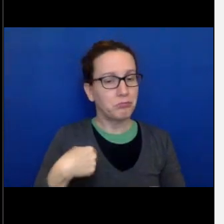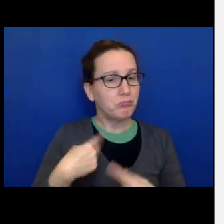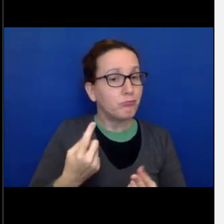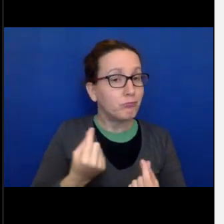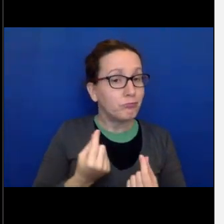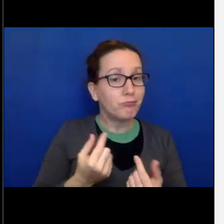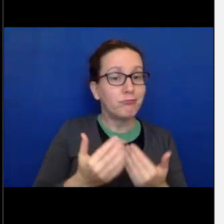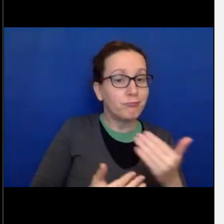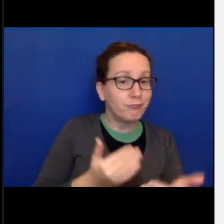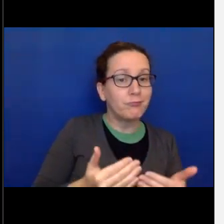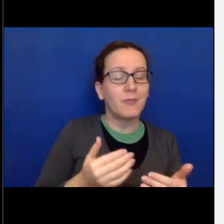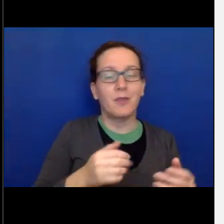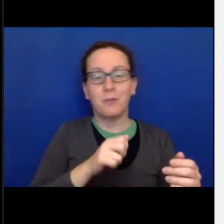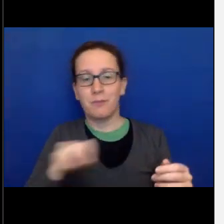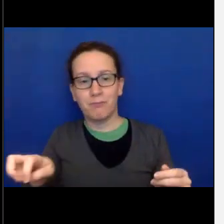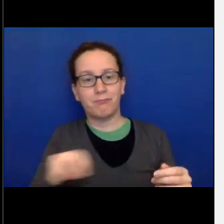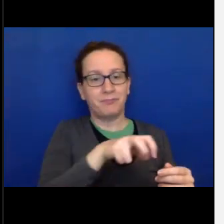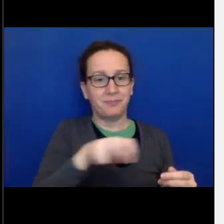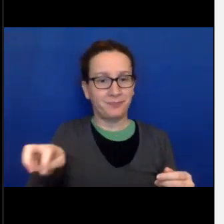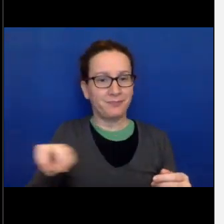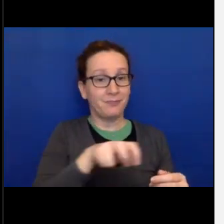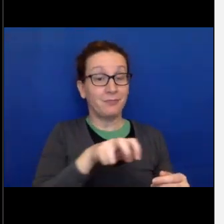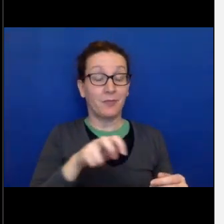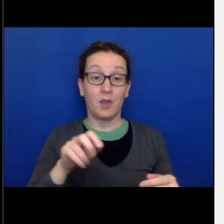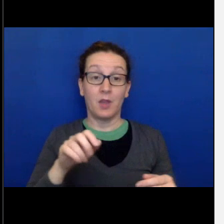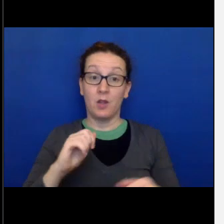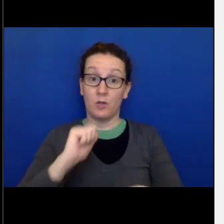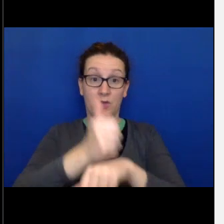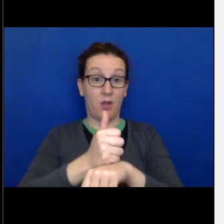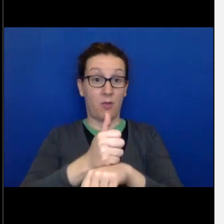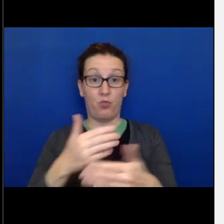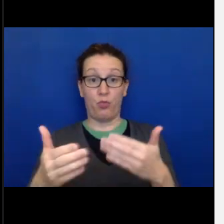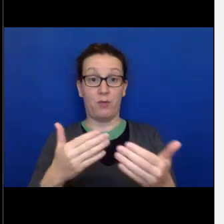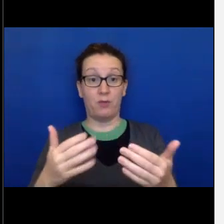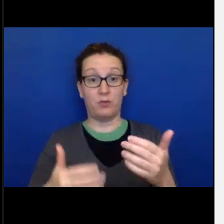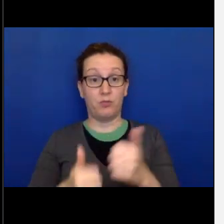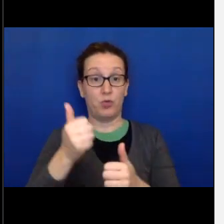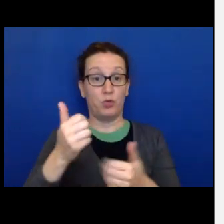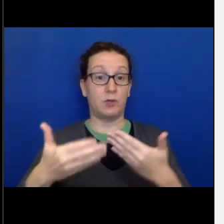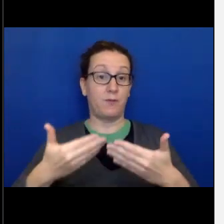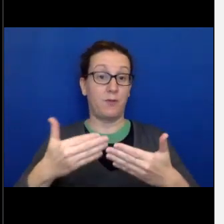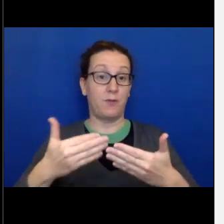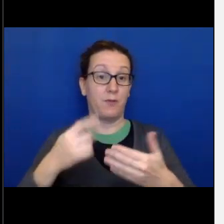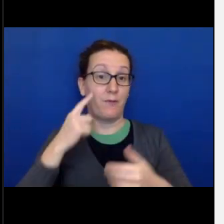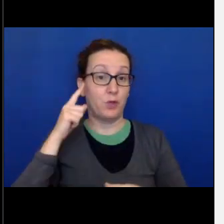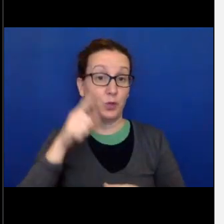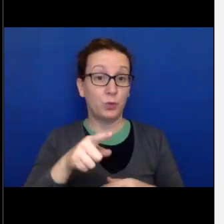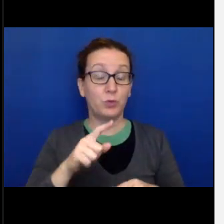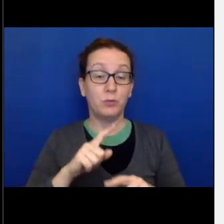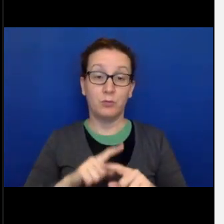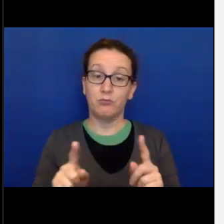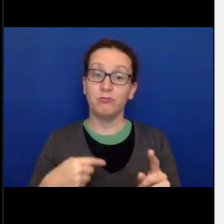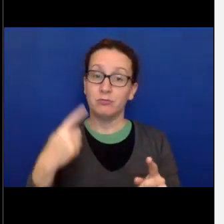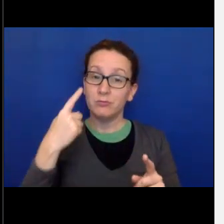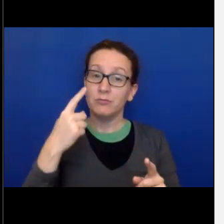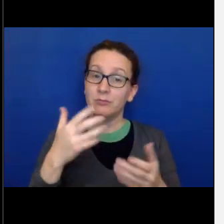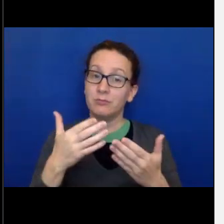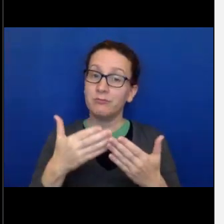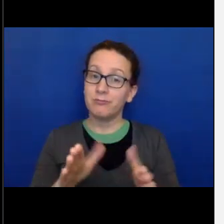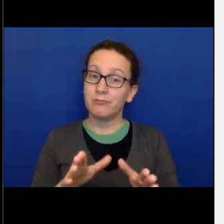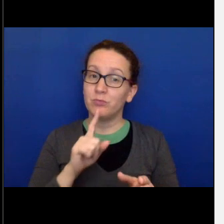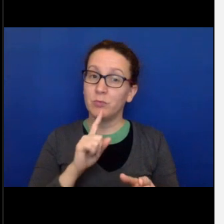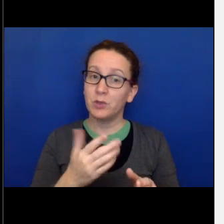then go back into writing. So you can set this up sort of in the way that is most convenient for you, but I think it's generally really good